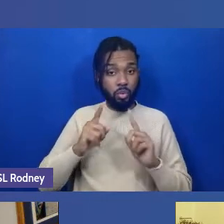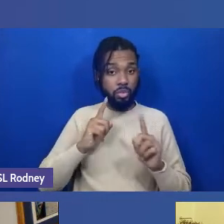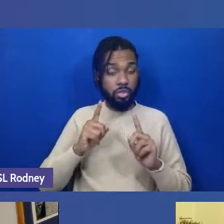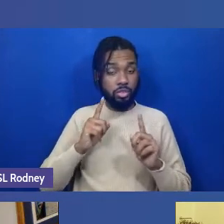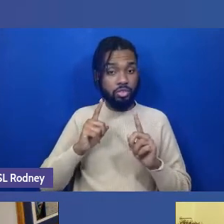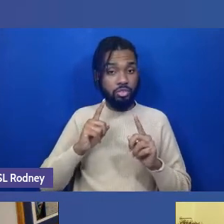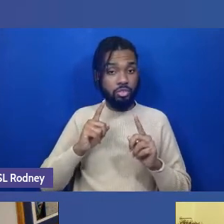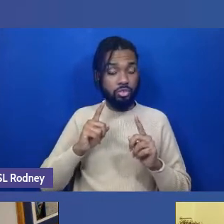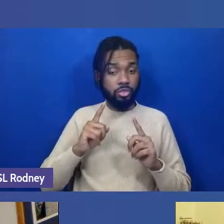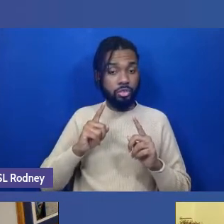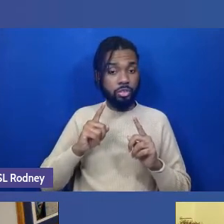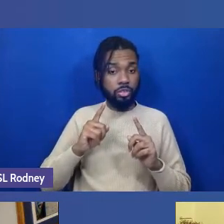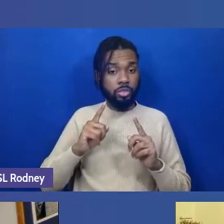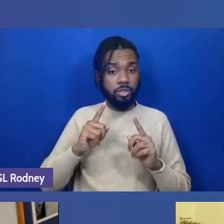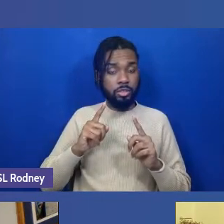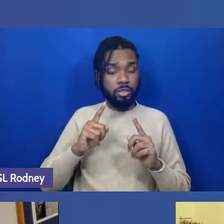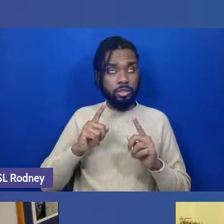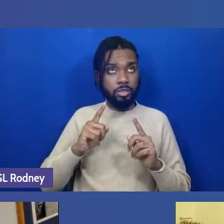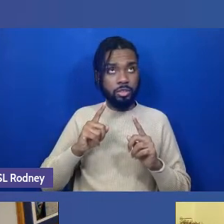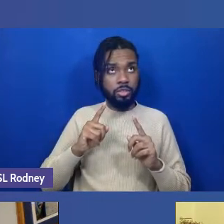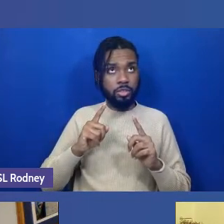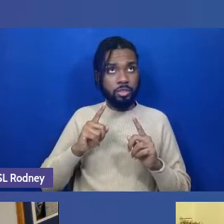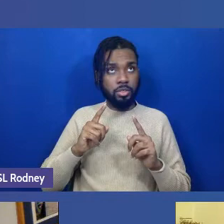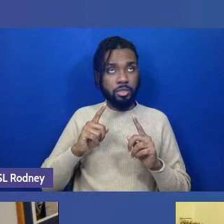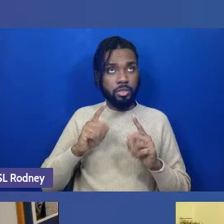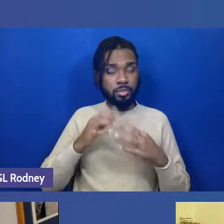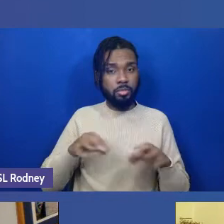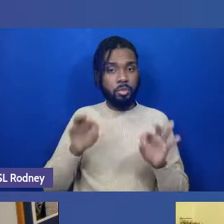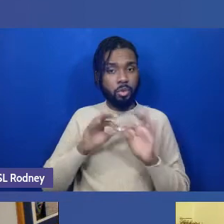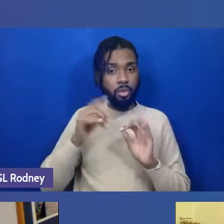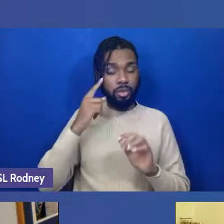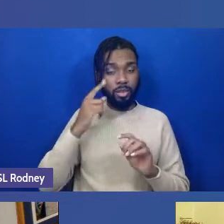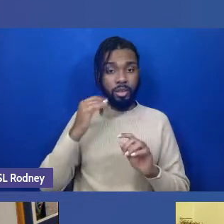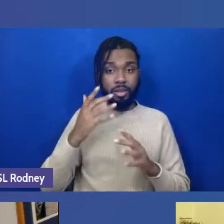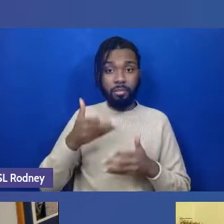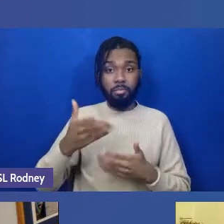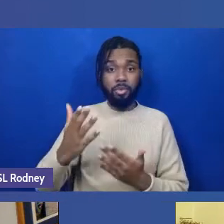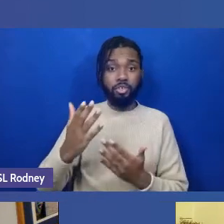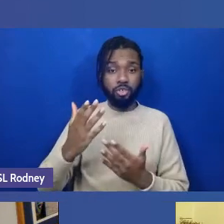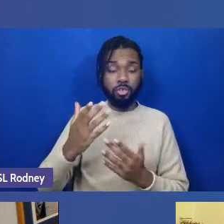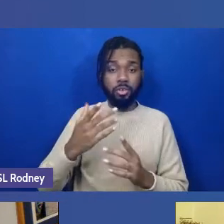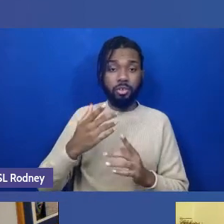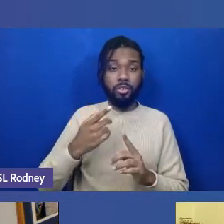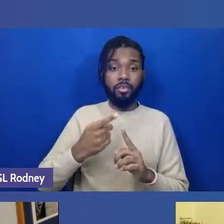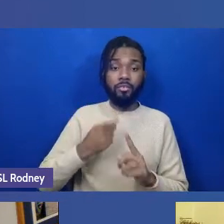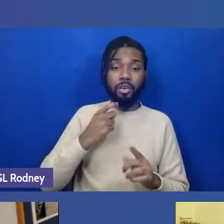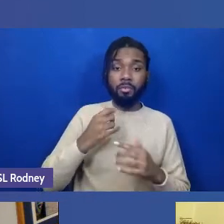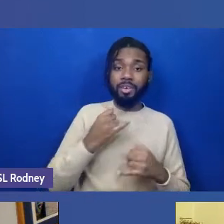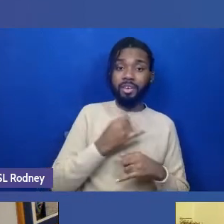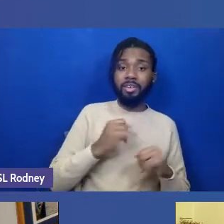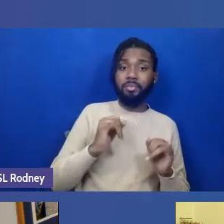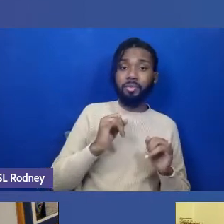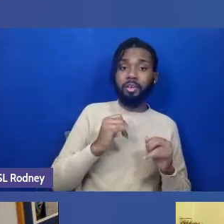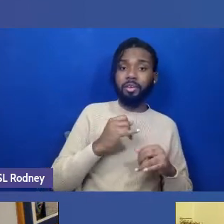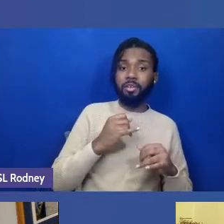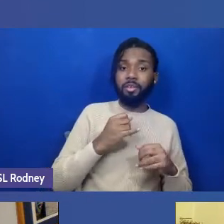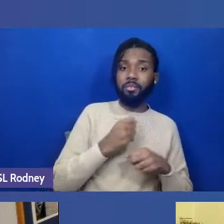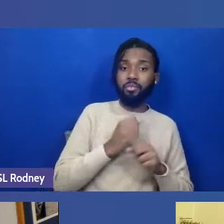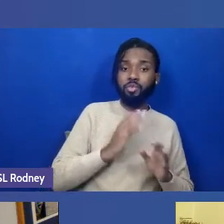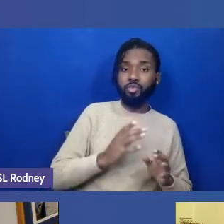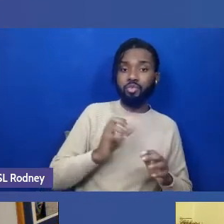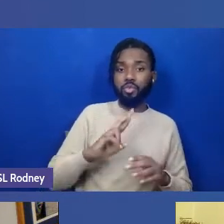pitching as coming from a independent producer or artist towards someone who is going to be presenting their